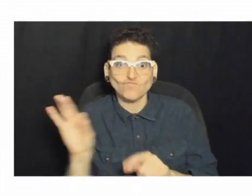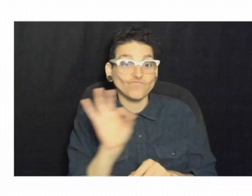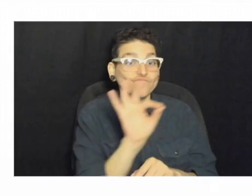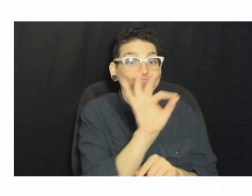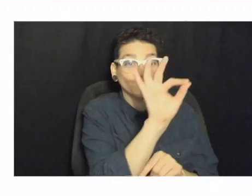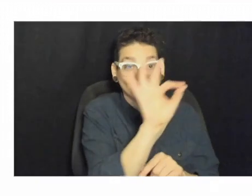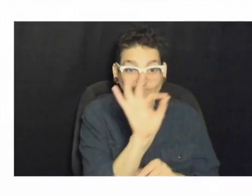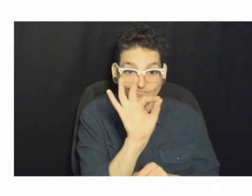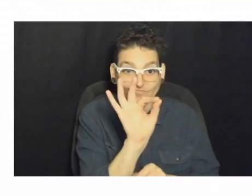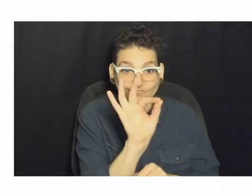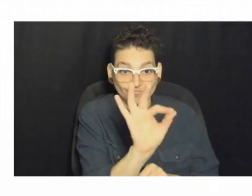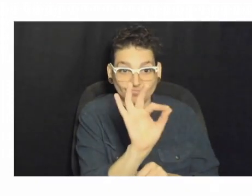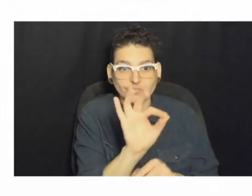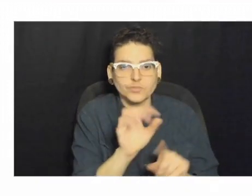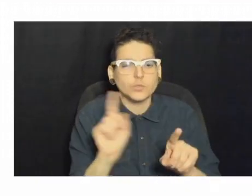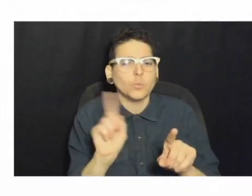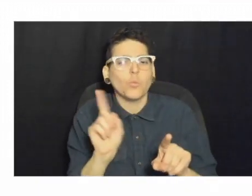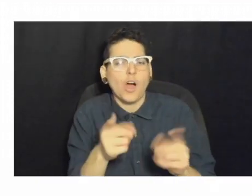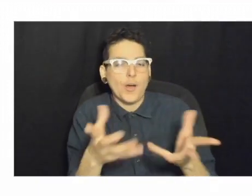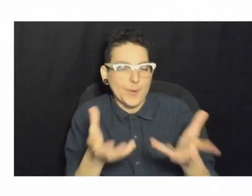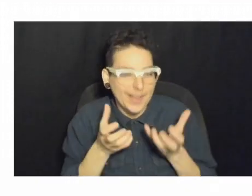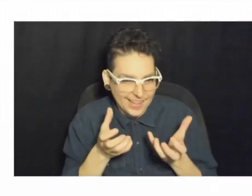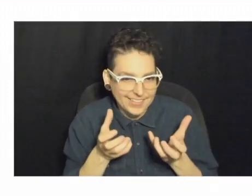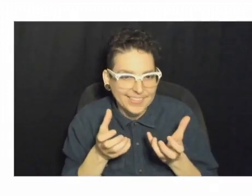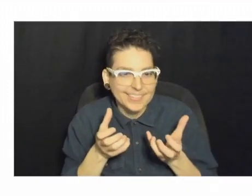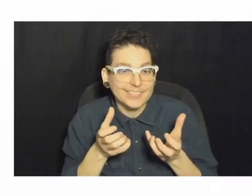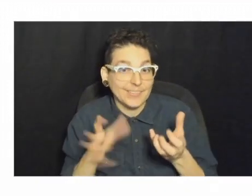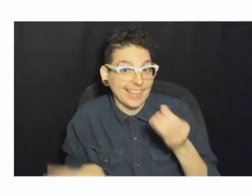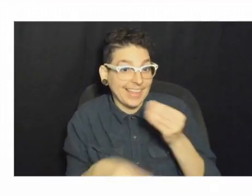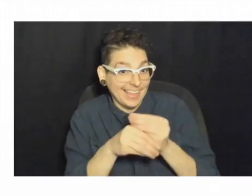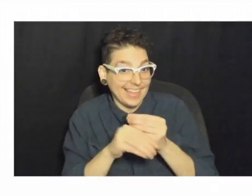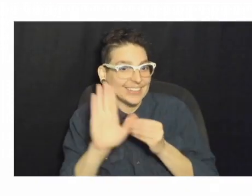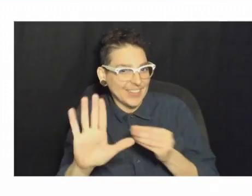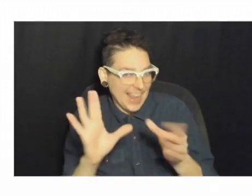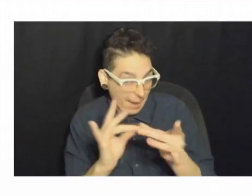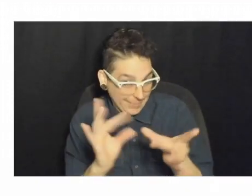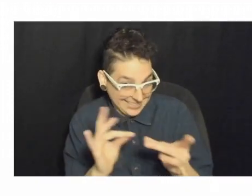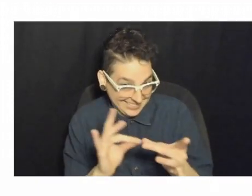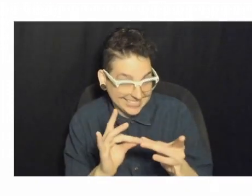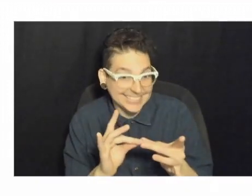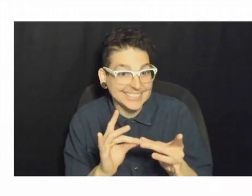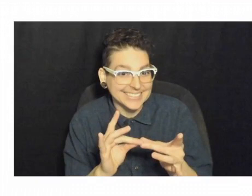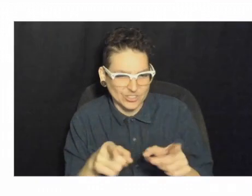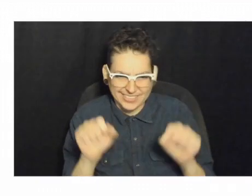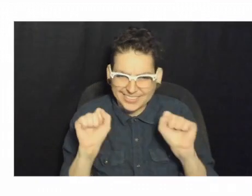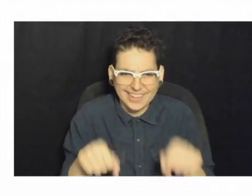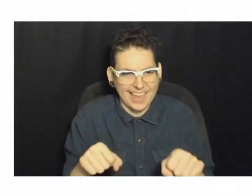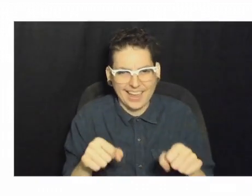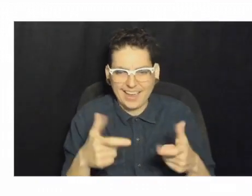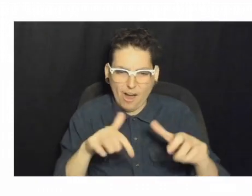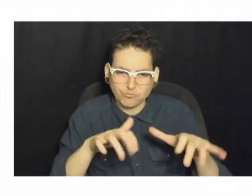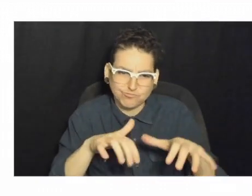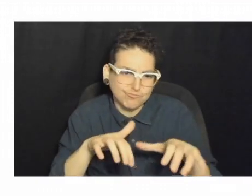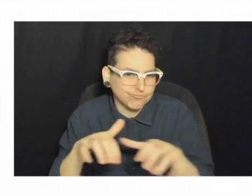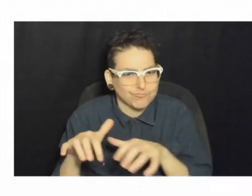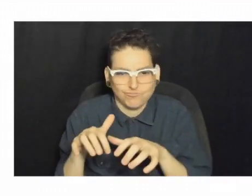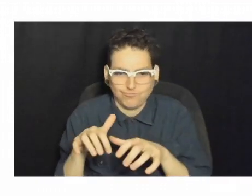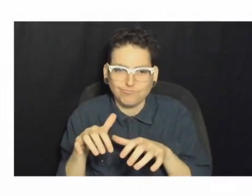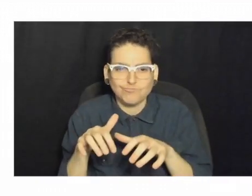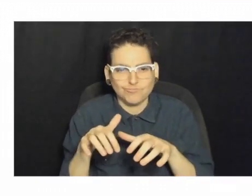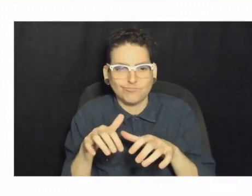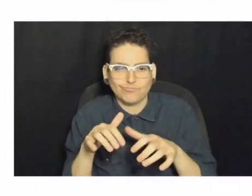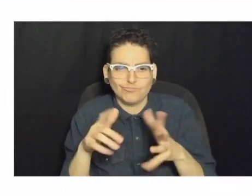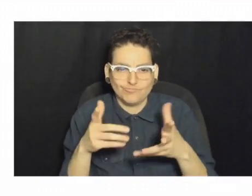place your comment, and you can type right into it. And then when you're done typing into your sticky, please